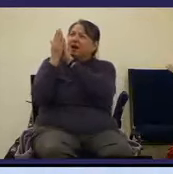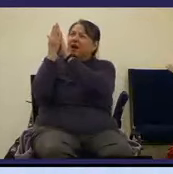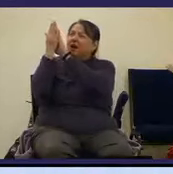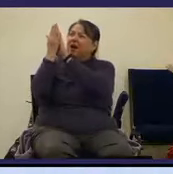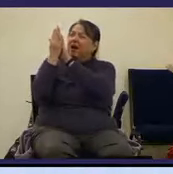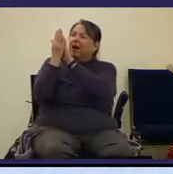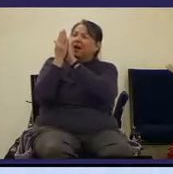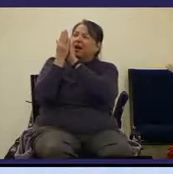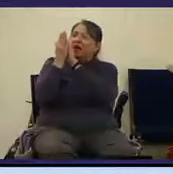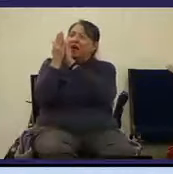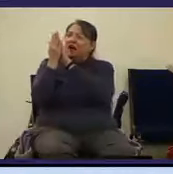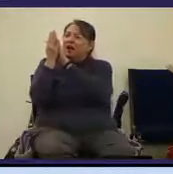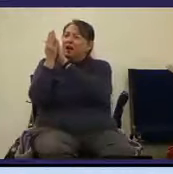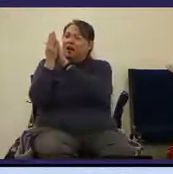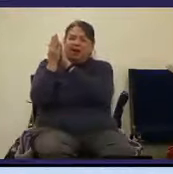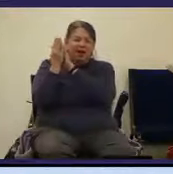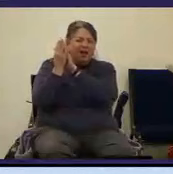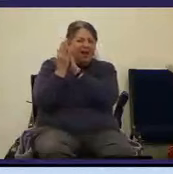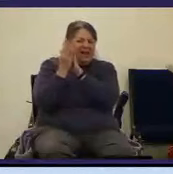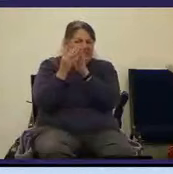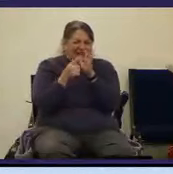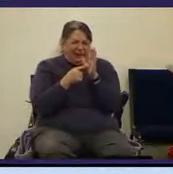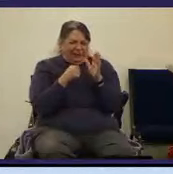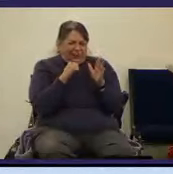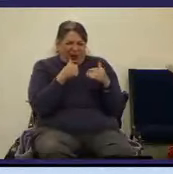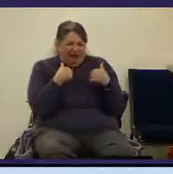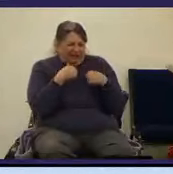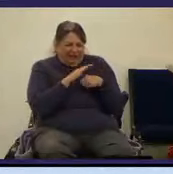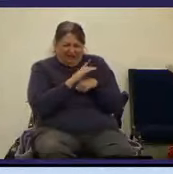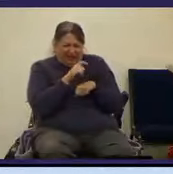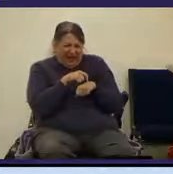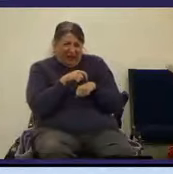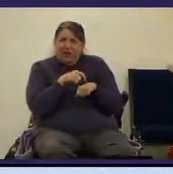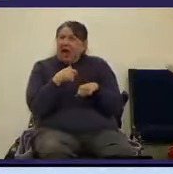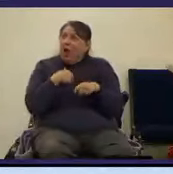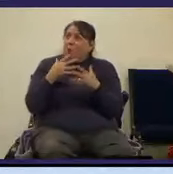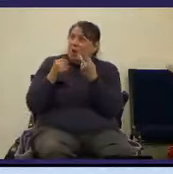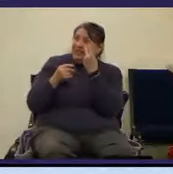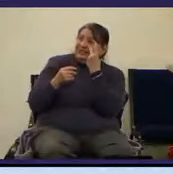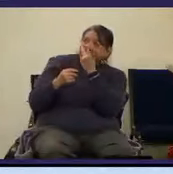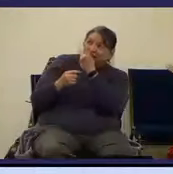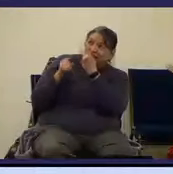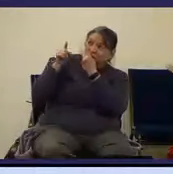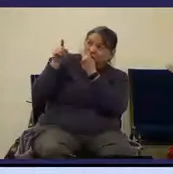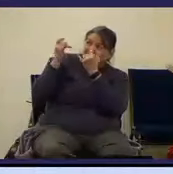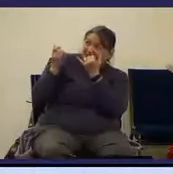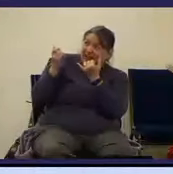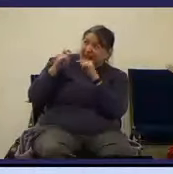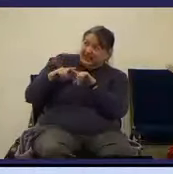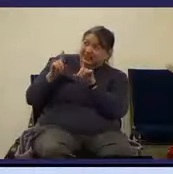I know we don't pray this much because we don't always have the time, but God, I want to see you in a different way this morning.